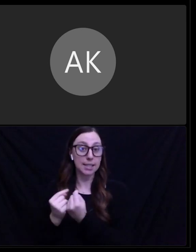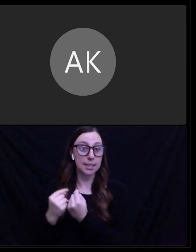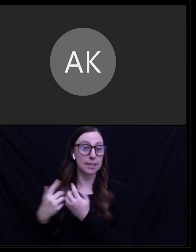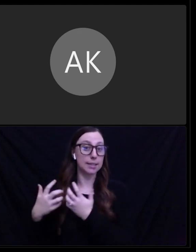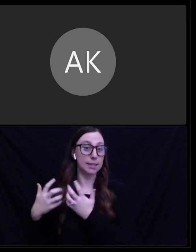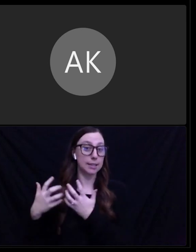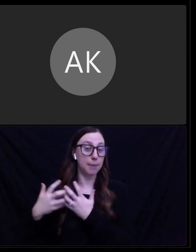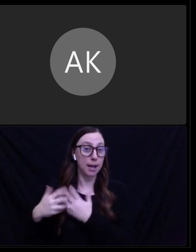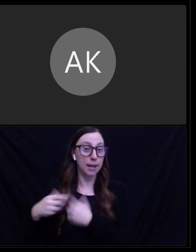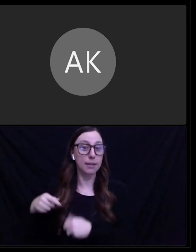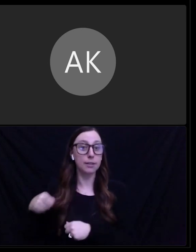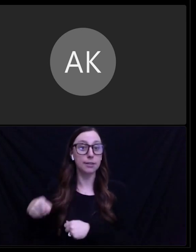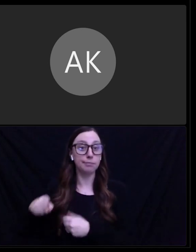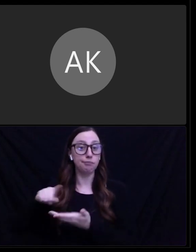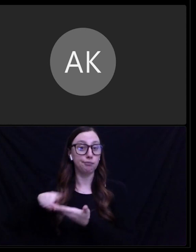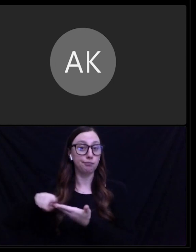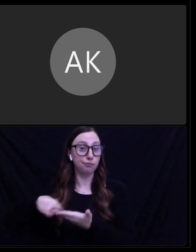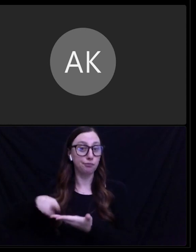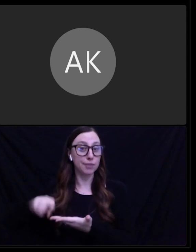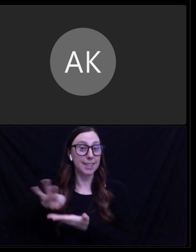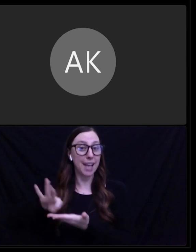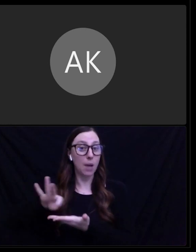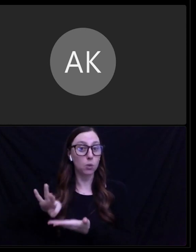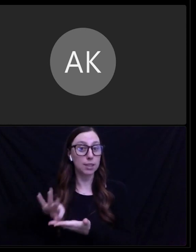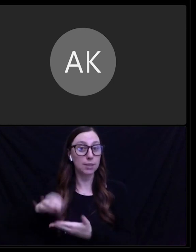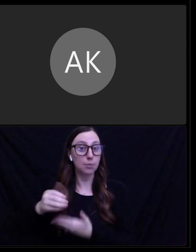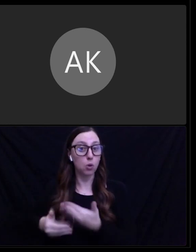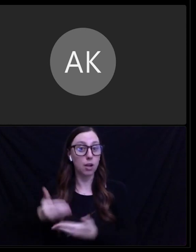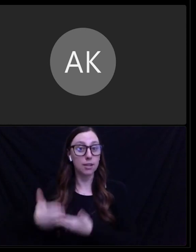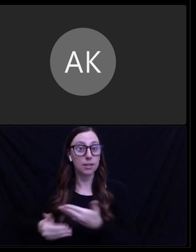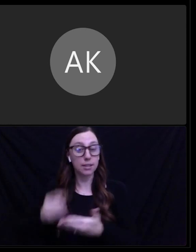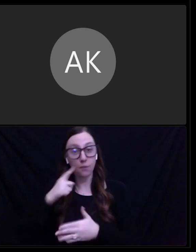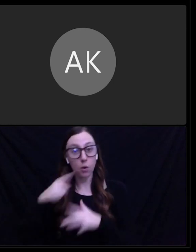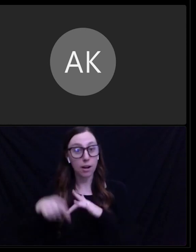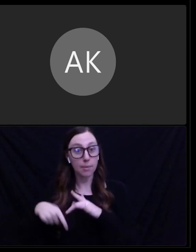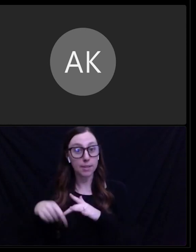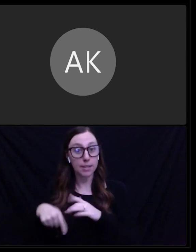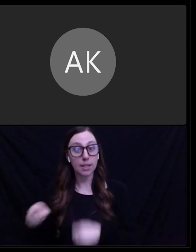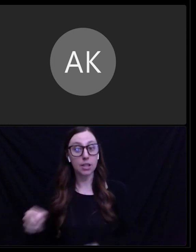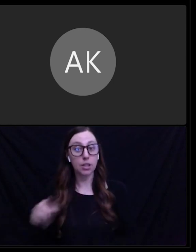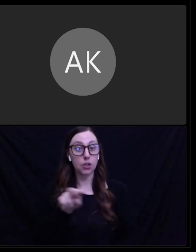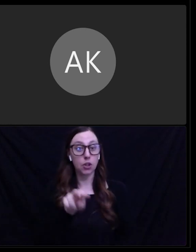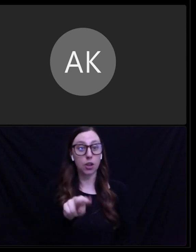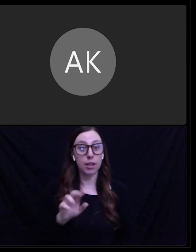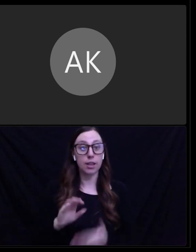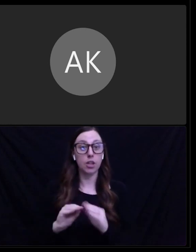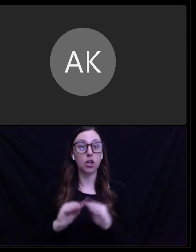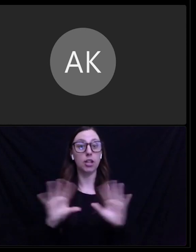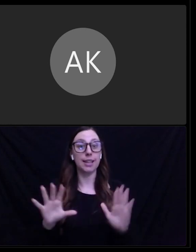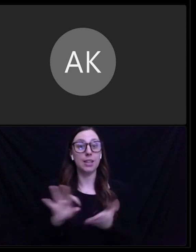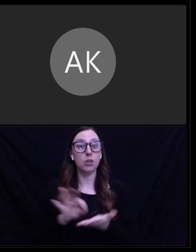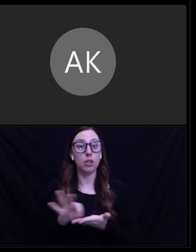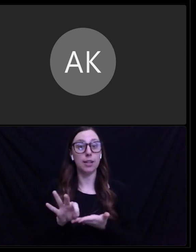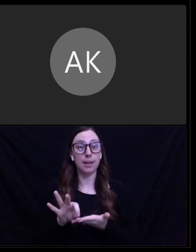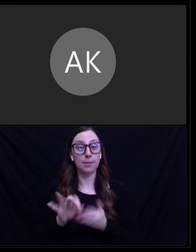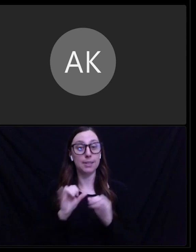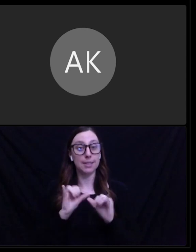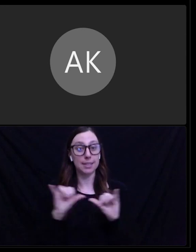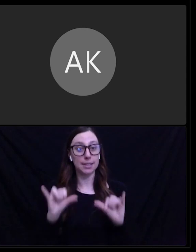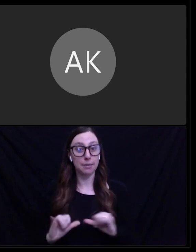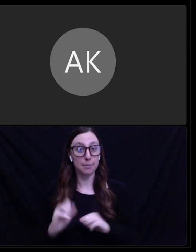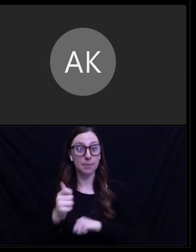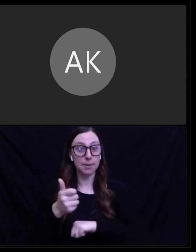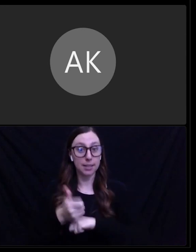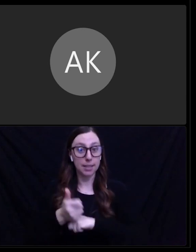counting process. They are going to come to their ClearCount system set up with the server. They're going